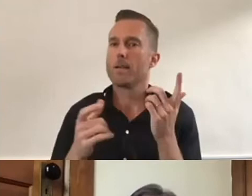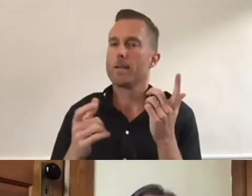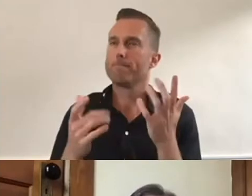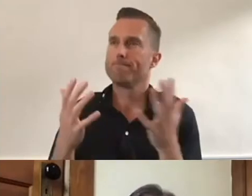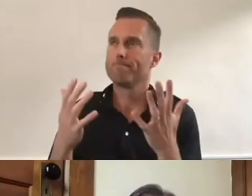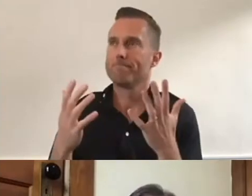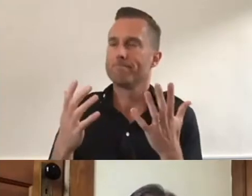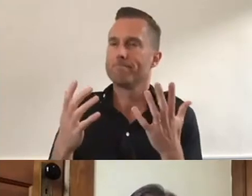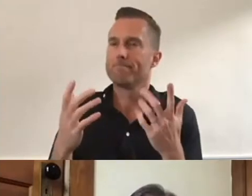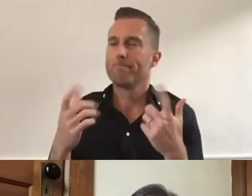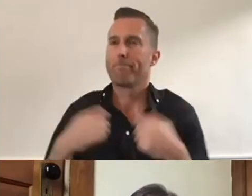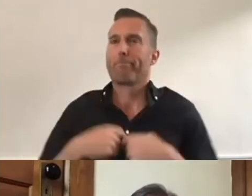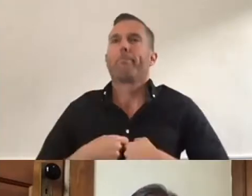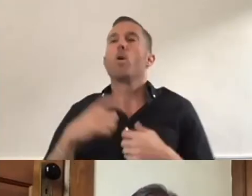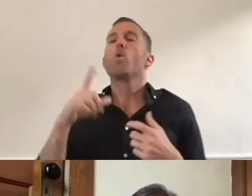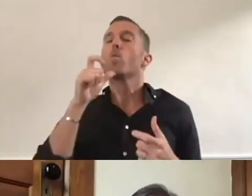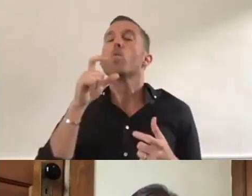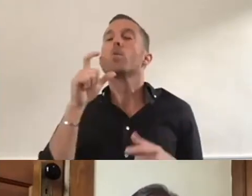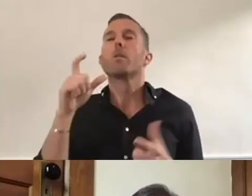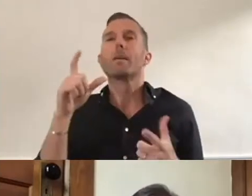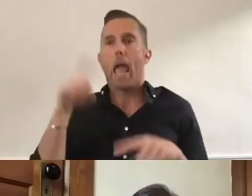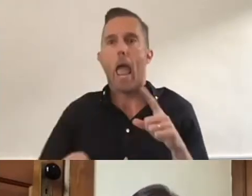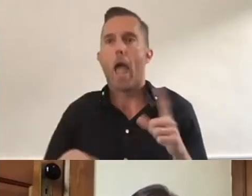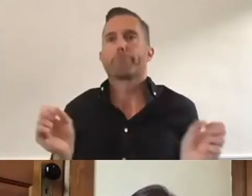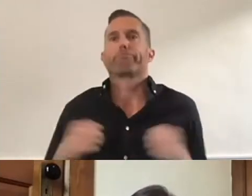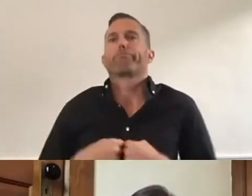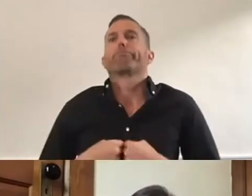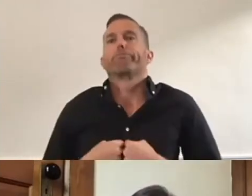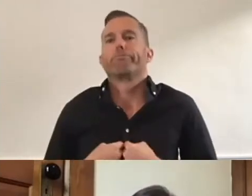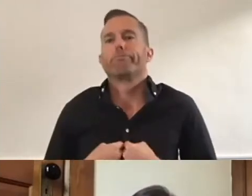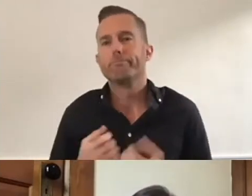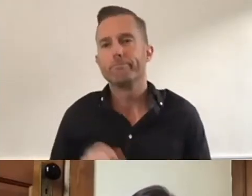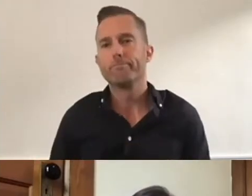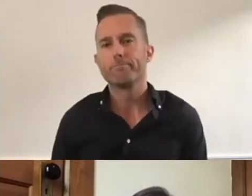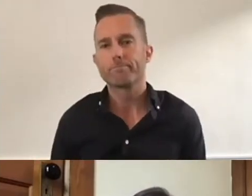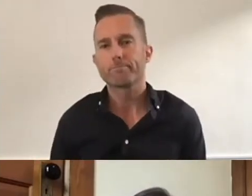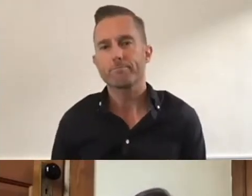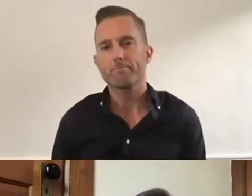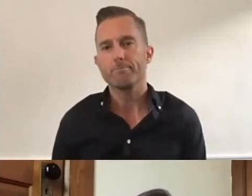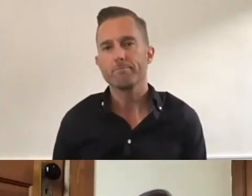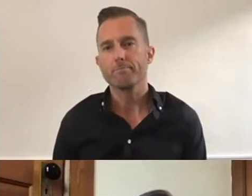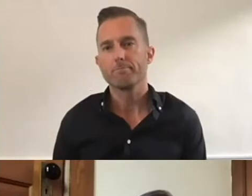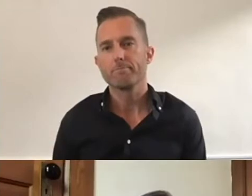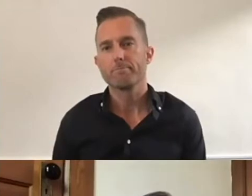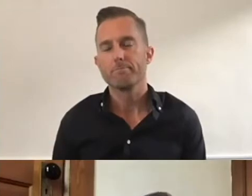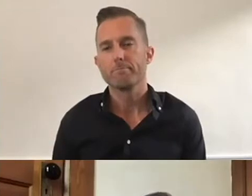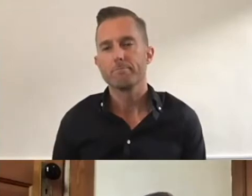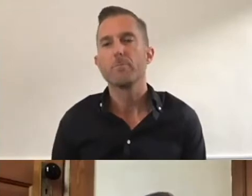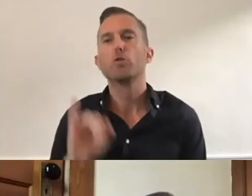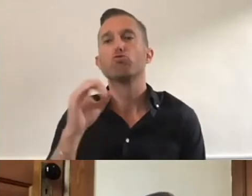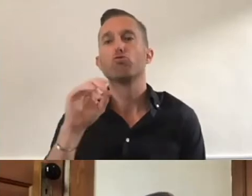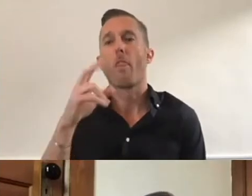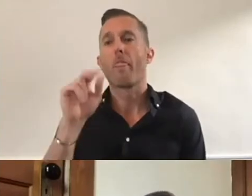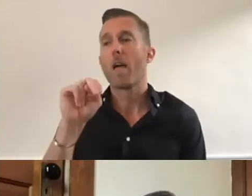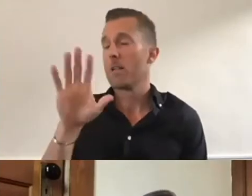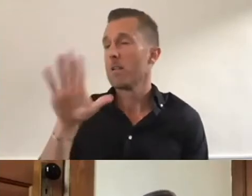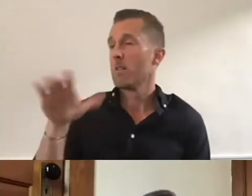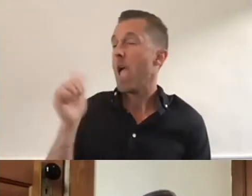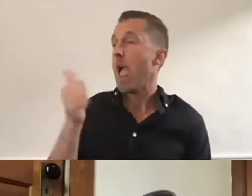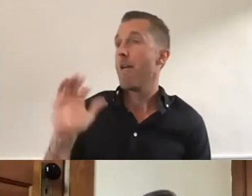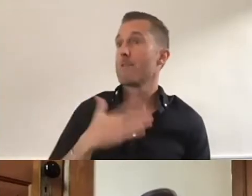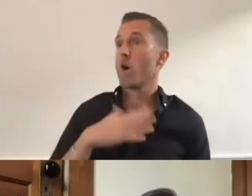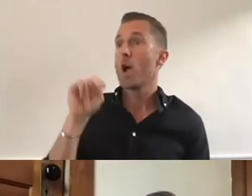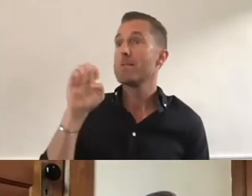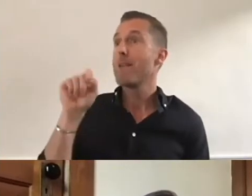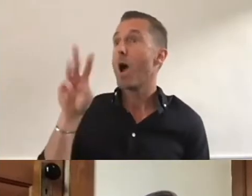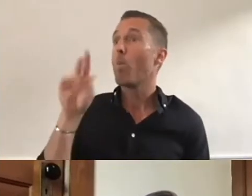it publicly, as quickly and as broadly as possible. Do any of our network executives have a comment on